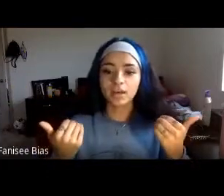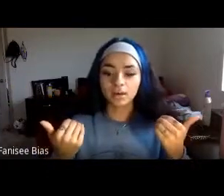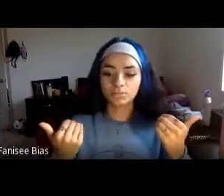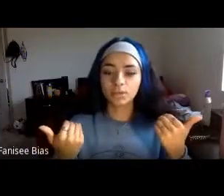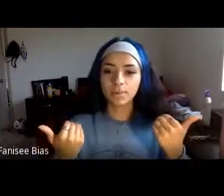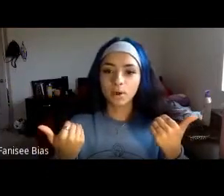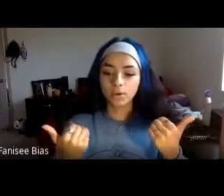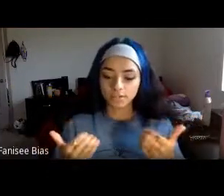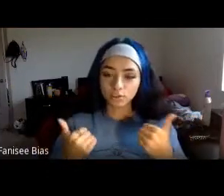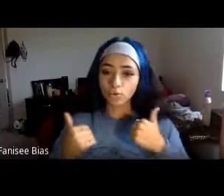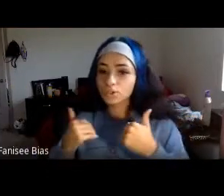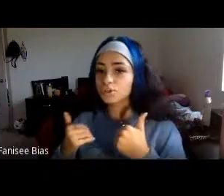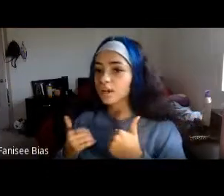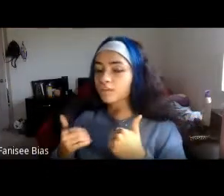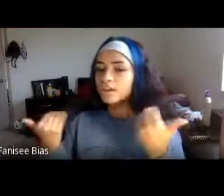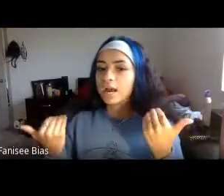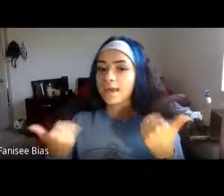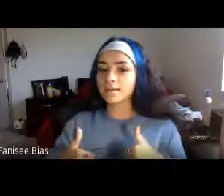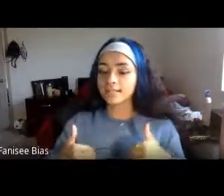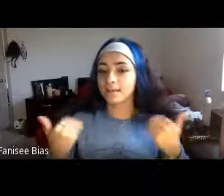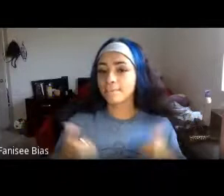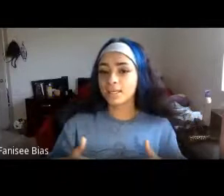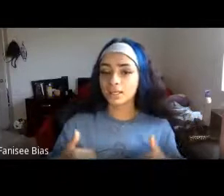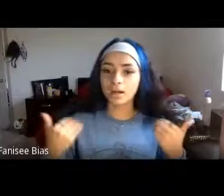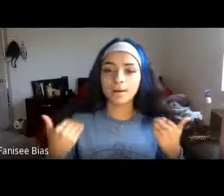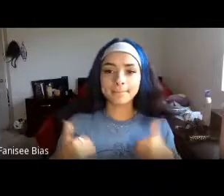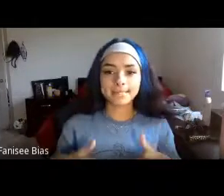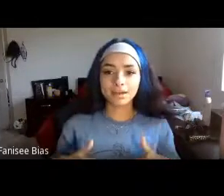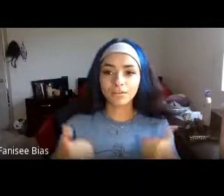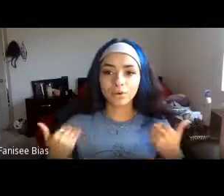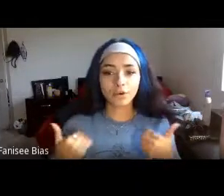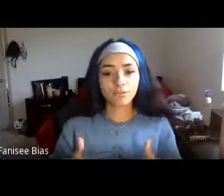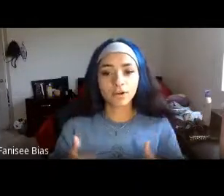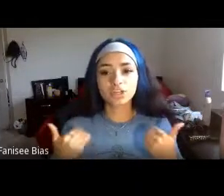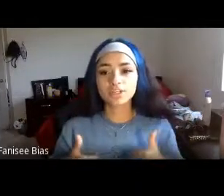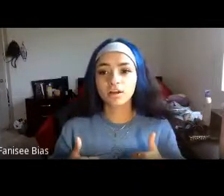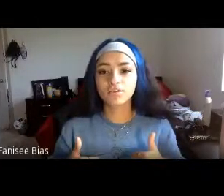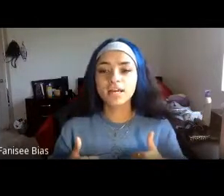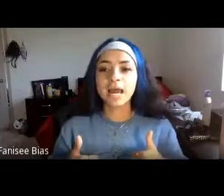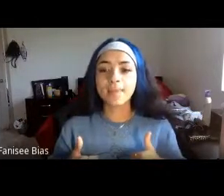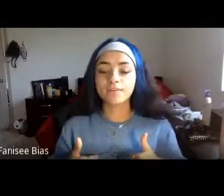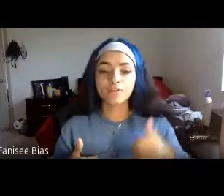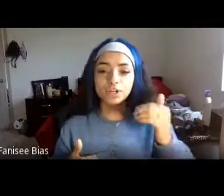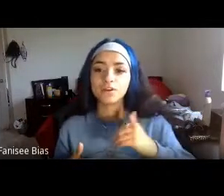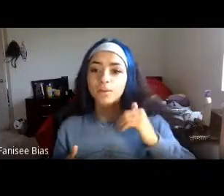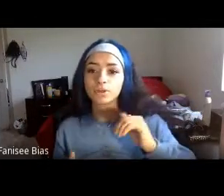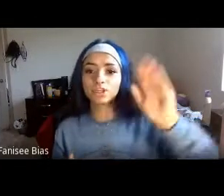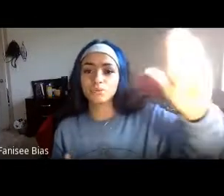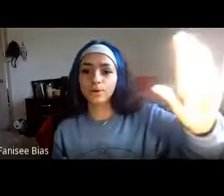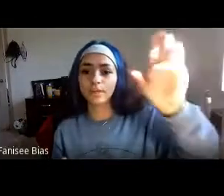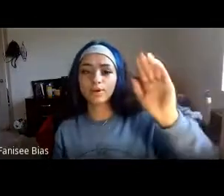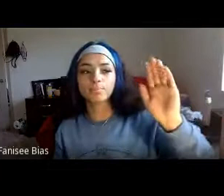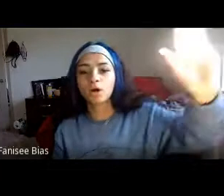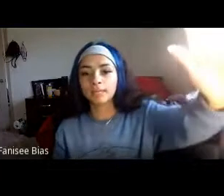like doing the palms towards yourself, and then it's like me, myself, or you're referring to yourself. And then if you're referring to another